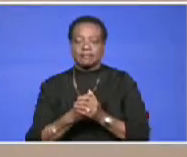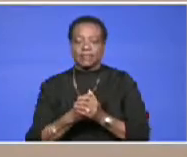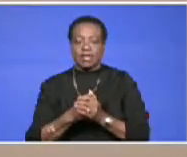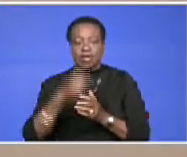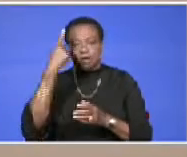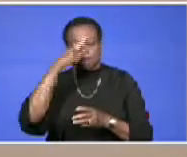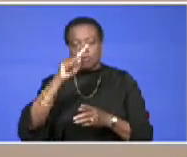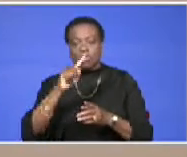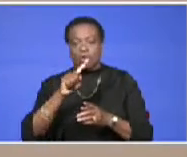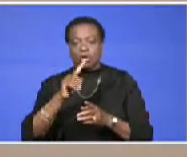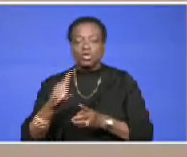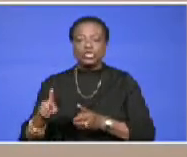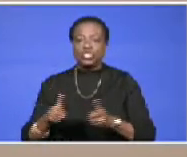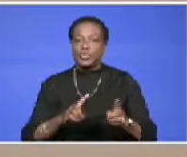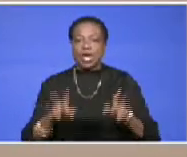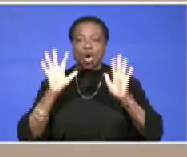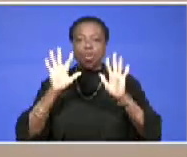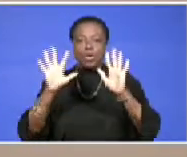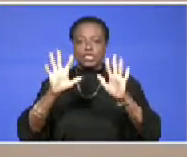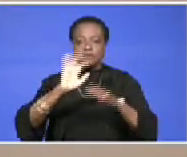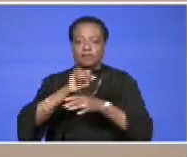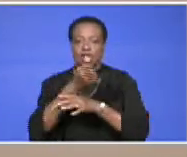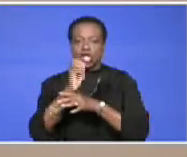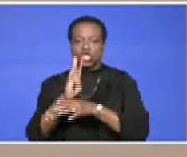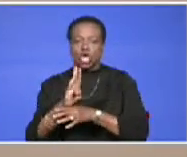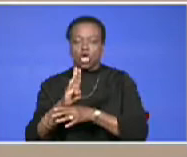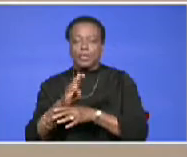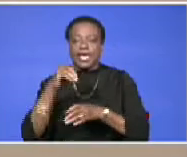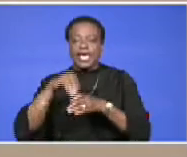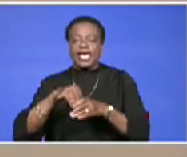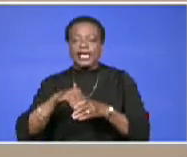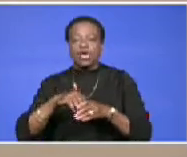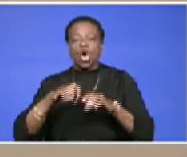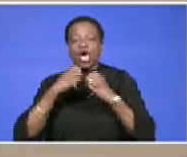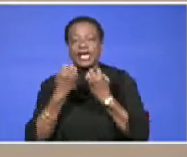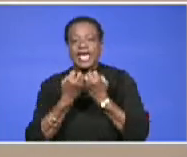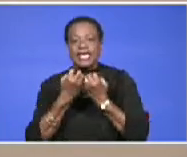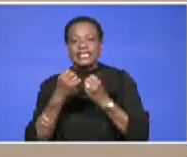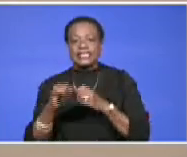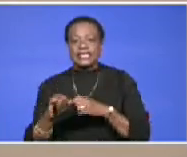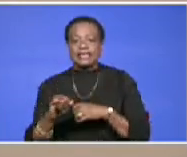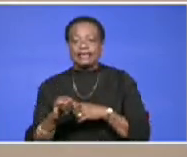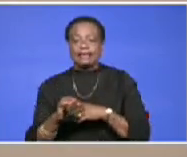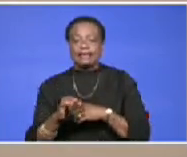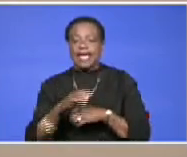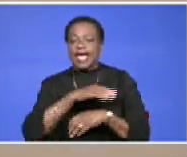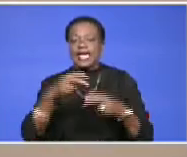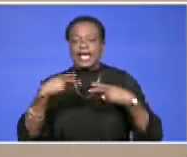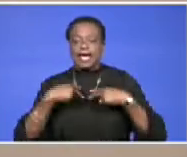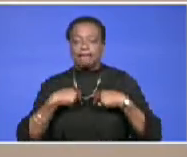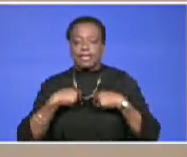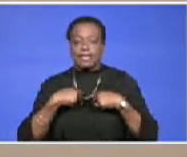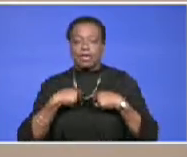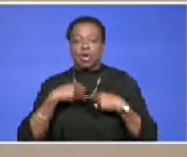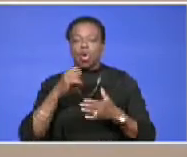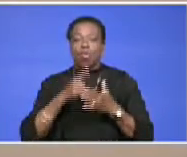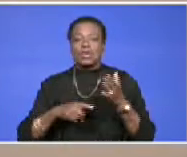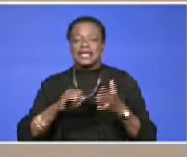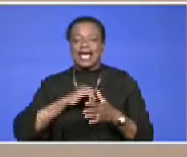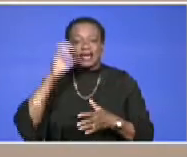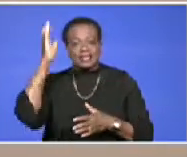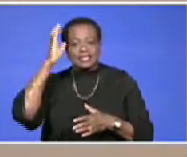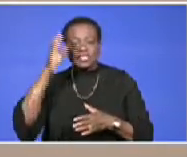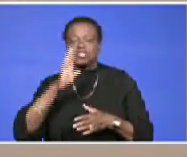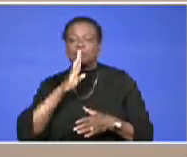for doing a magnificent job in organizing and having what I consider to be a very